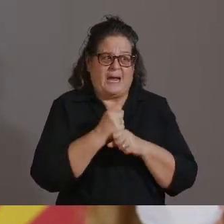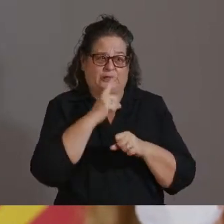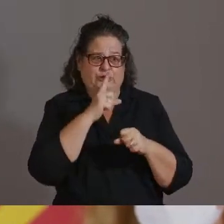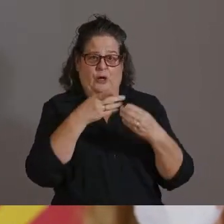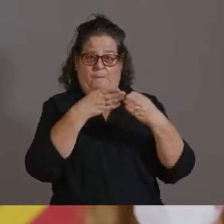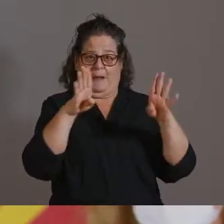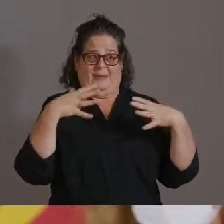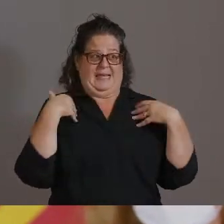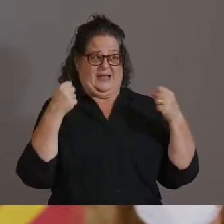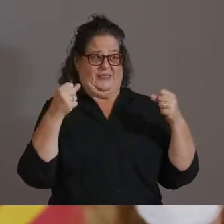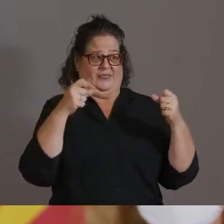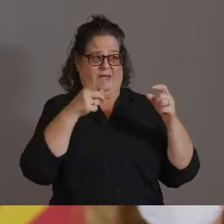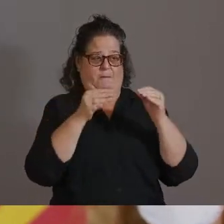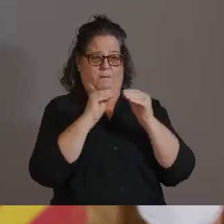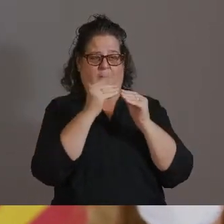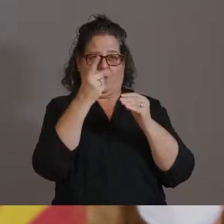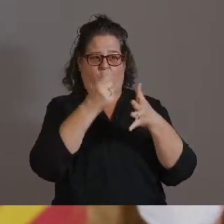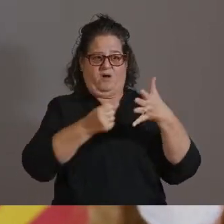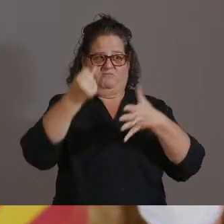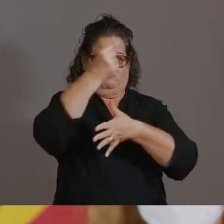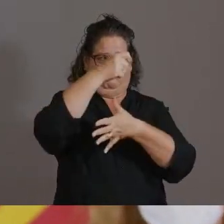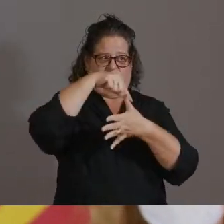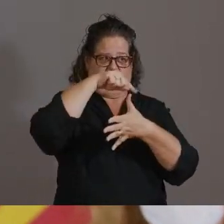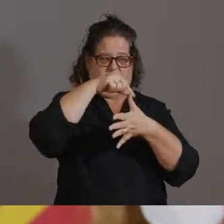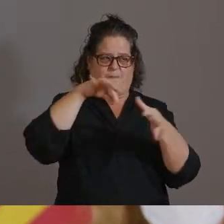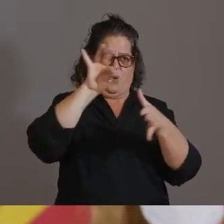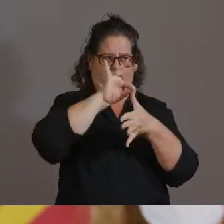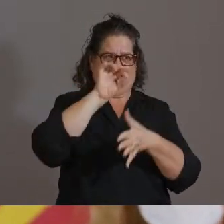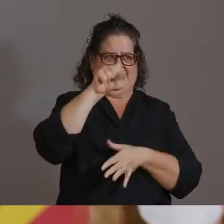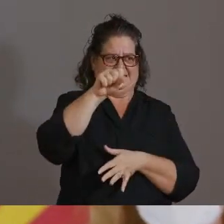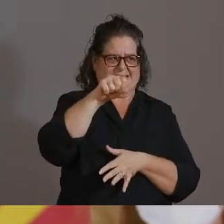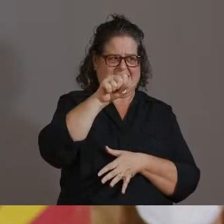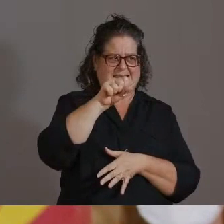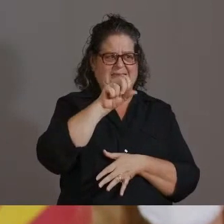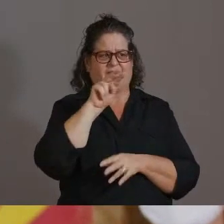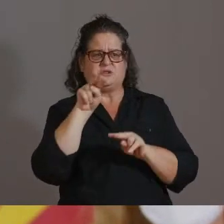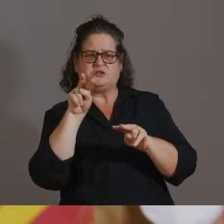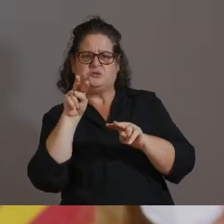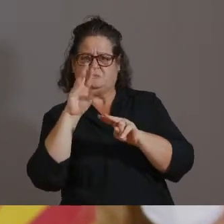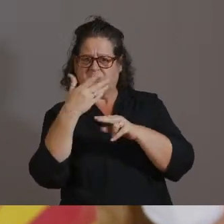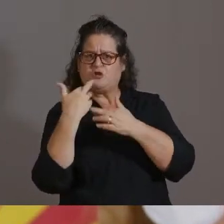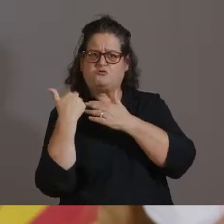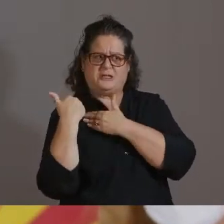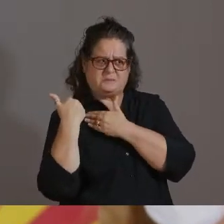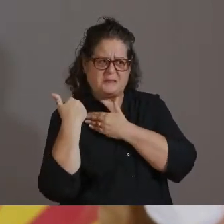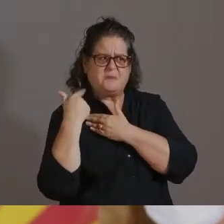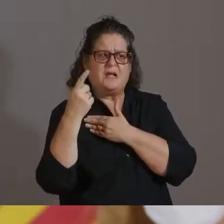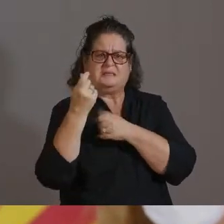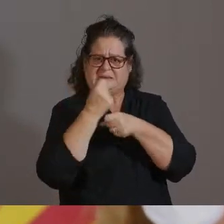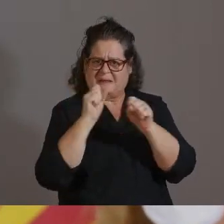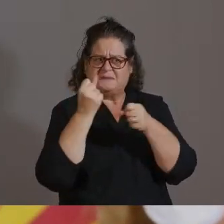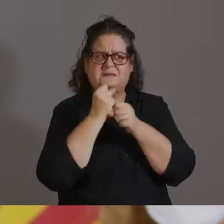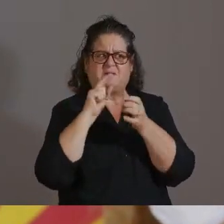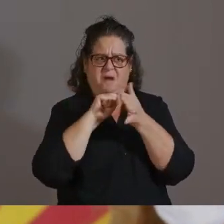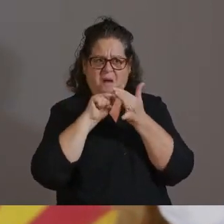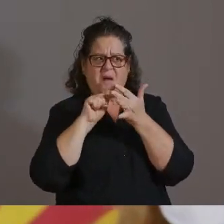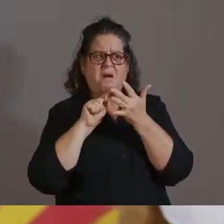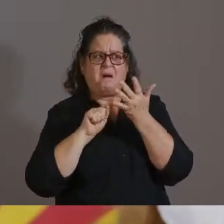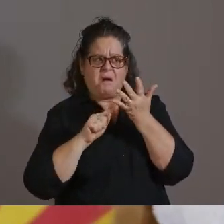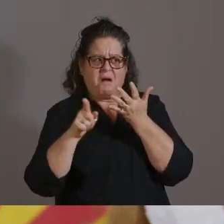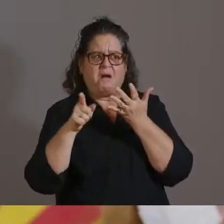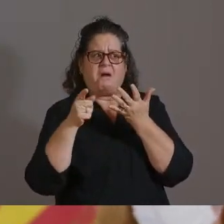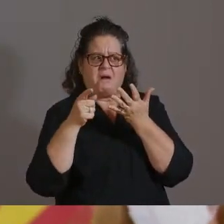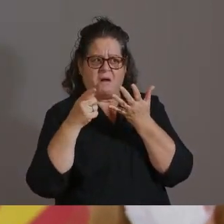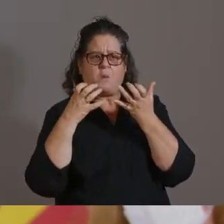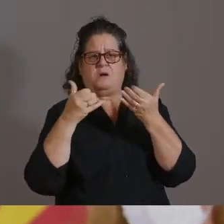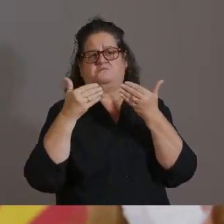safety, but where we can do it responsibly and incrementally, we do want to allow people to, of course, reopen. We